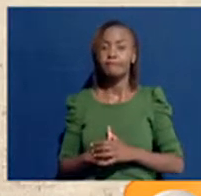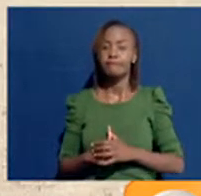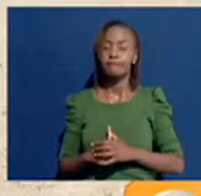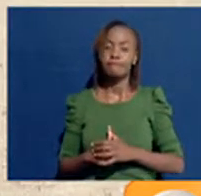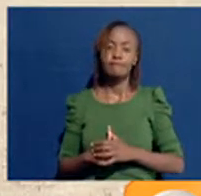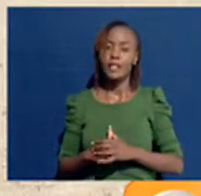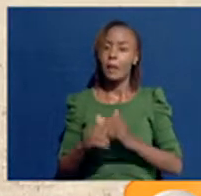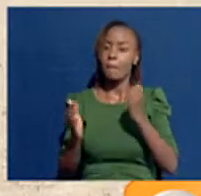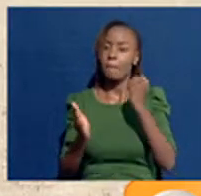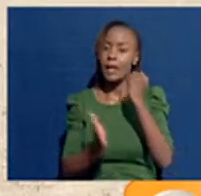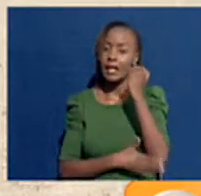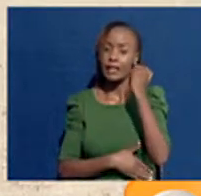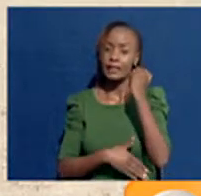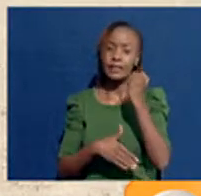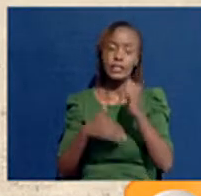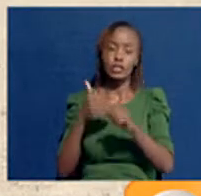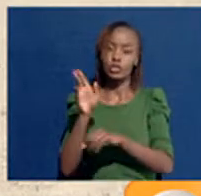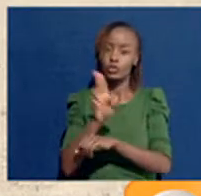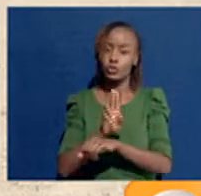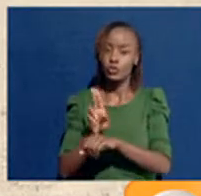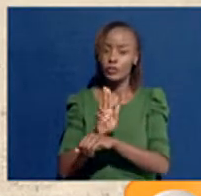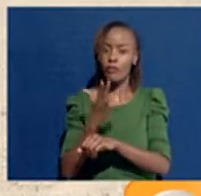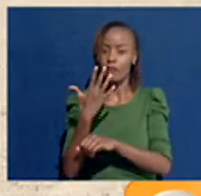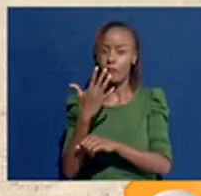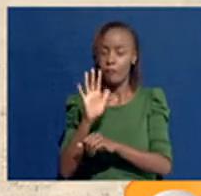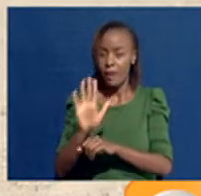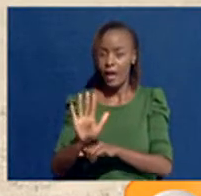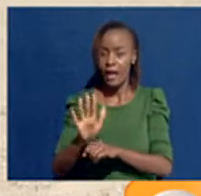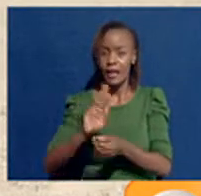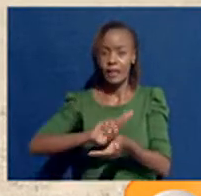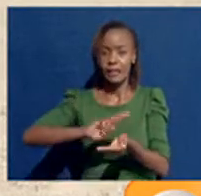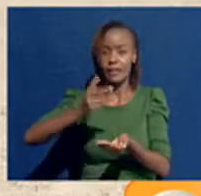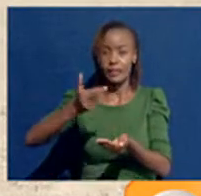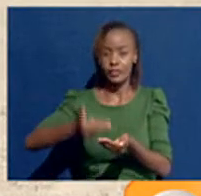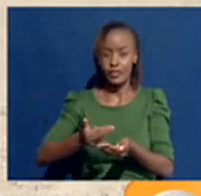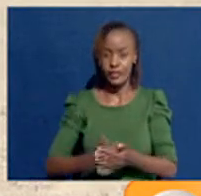exploitation. Seth Olale, Citizen TV at the Tullow Oil Company.